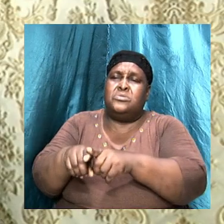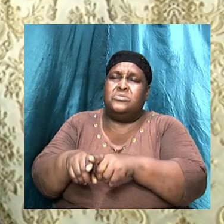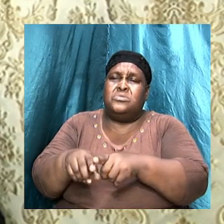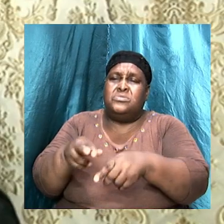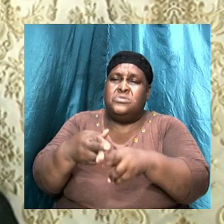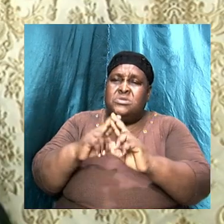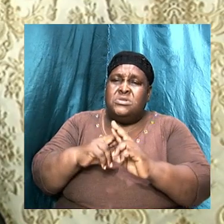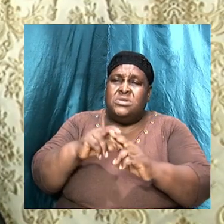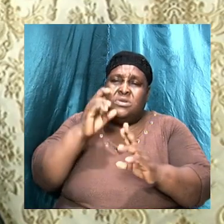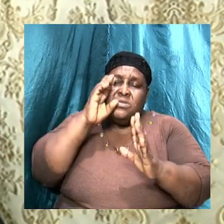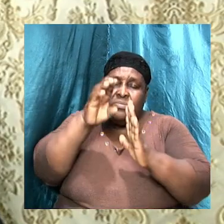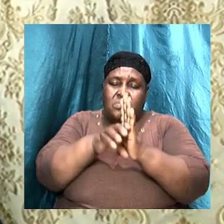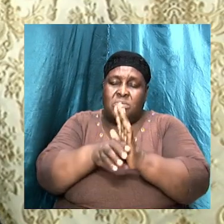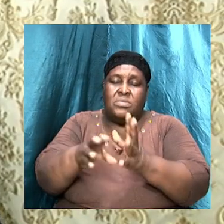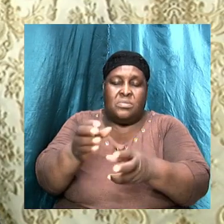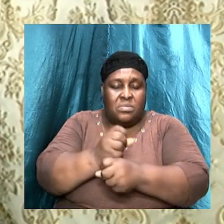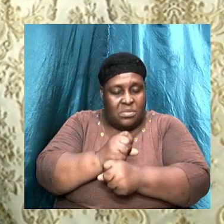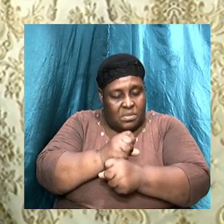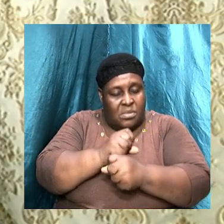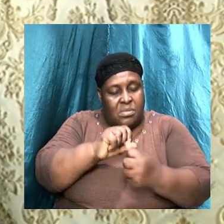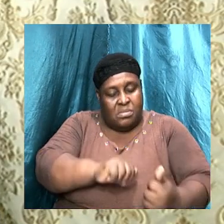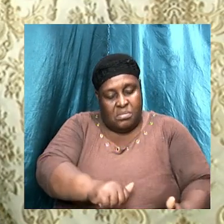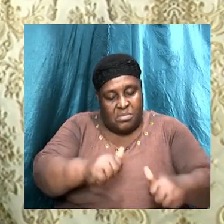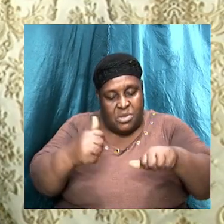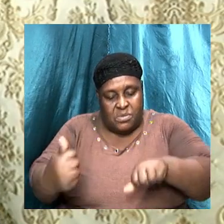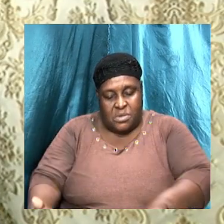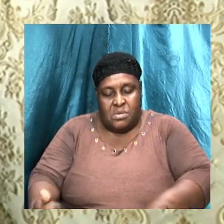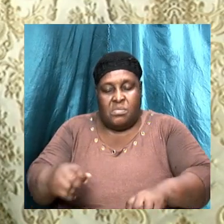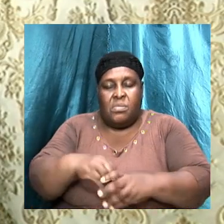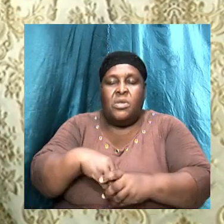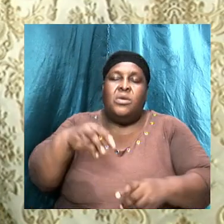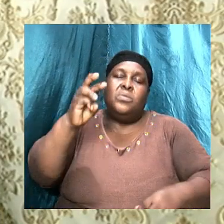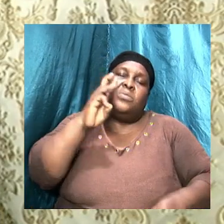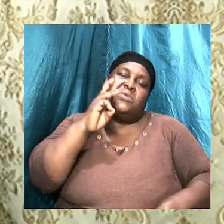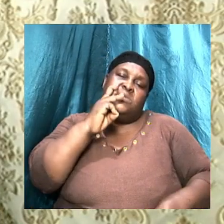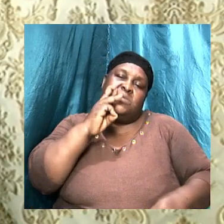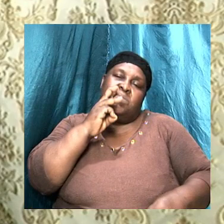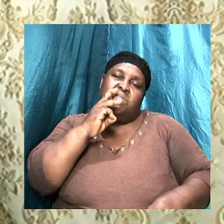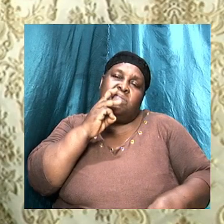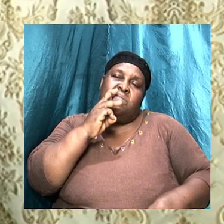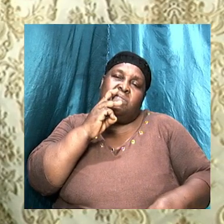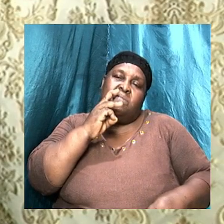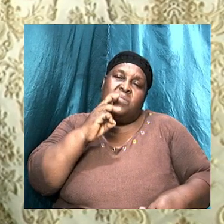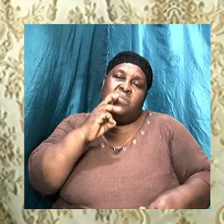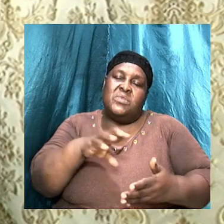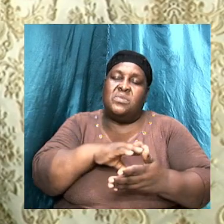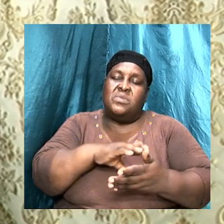Jesus Christ in water baptism. So it is an act of obedience.